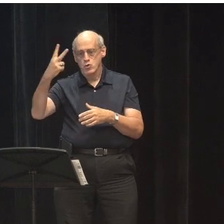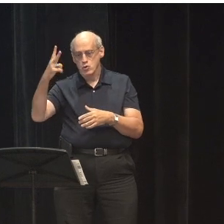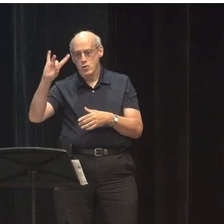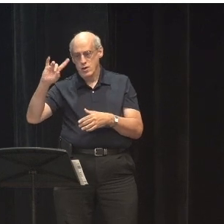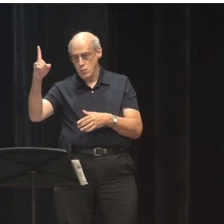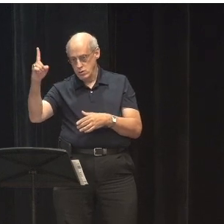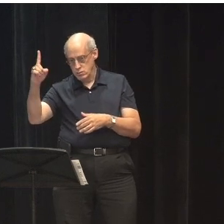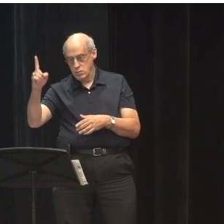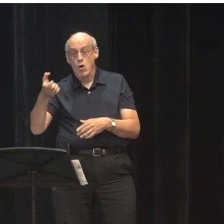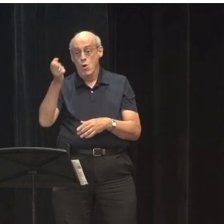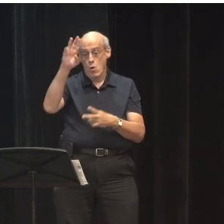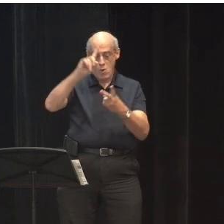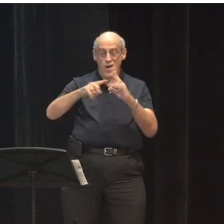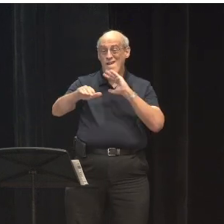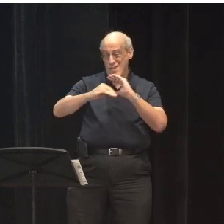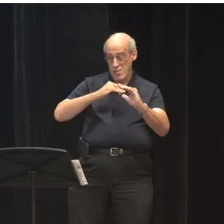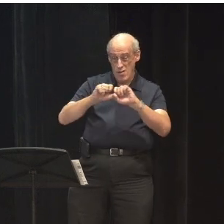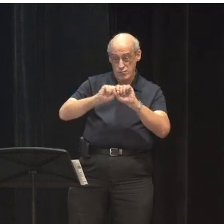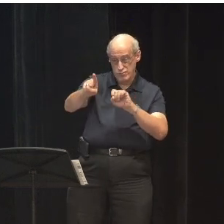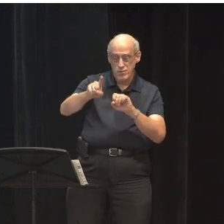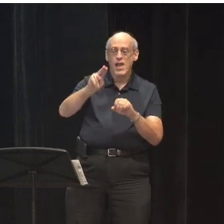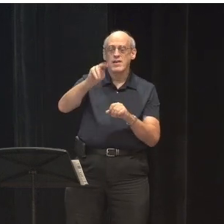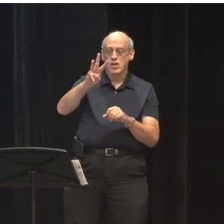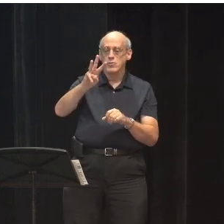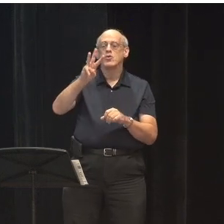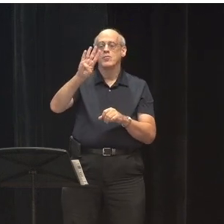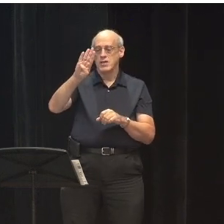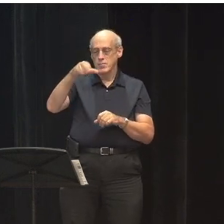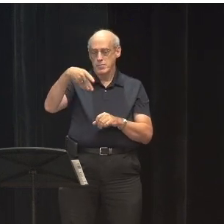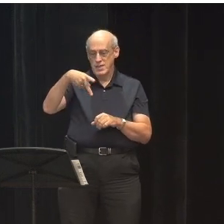10281, or by email at